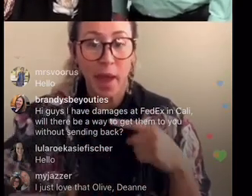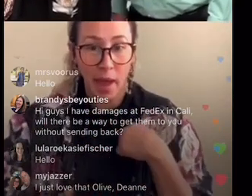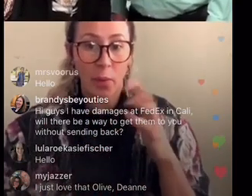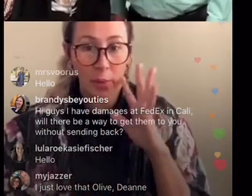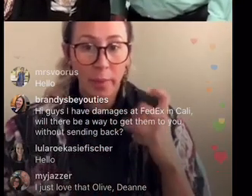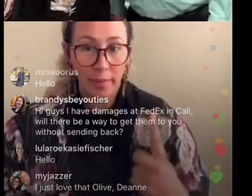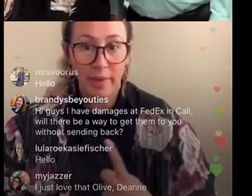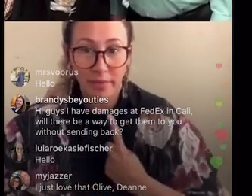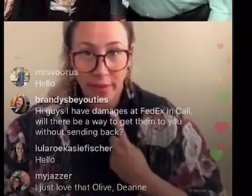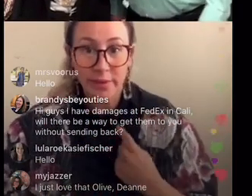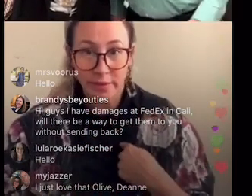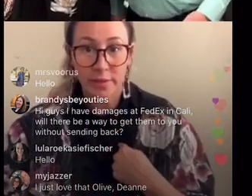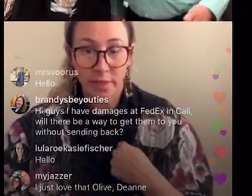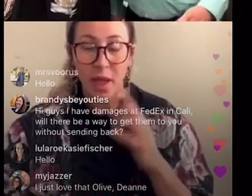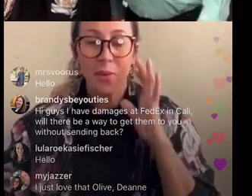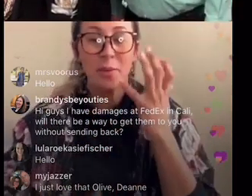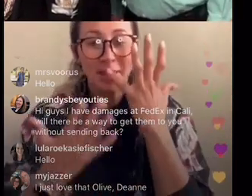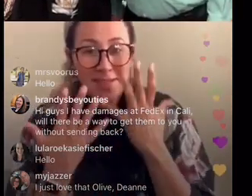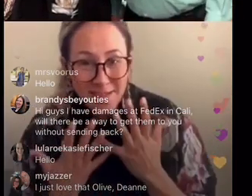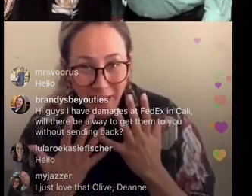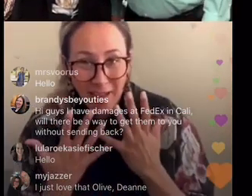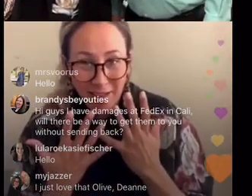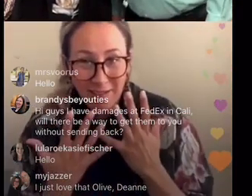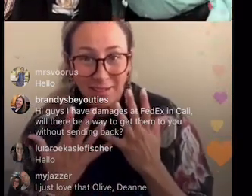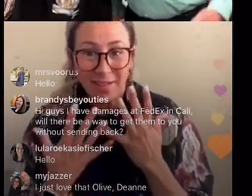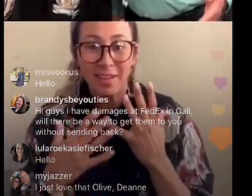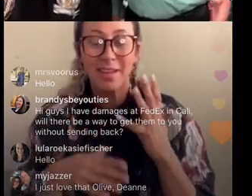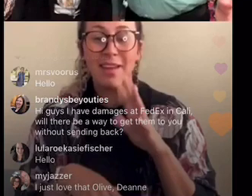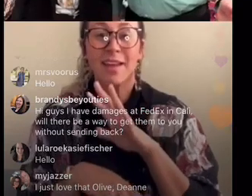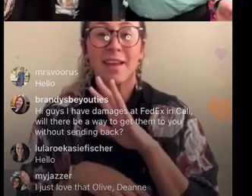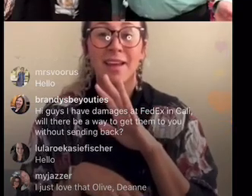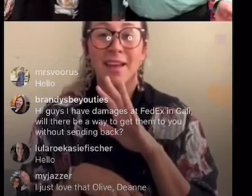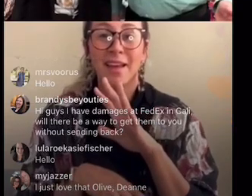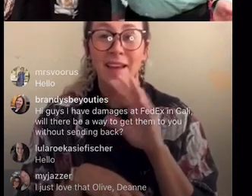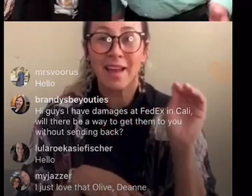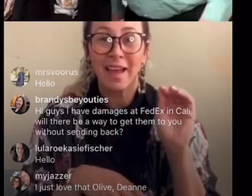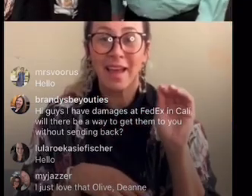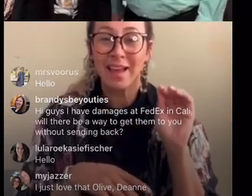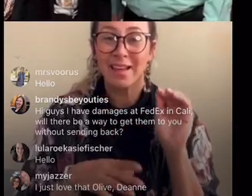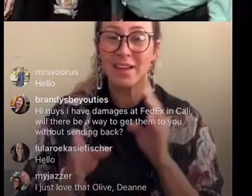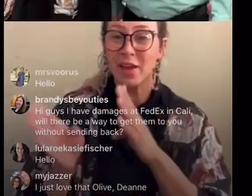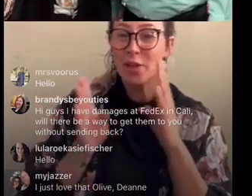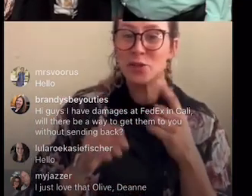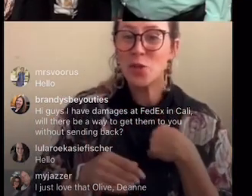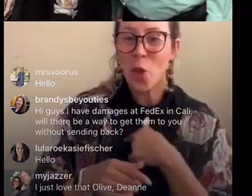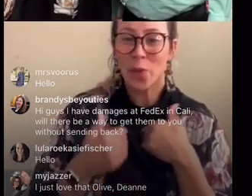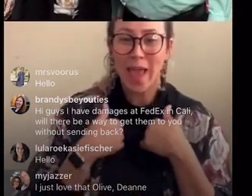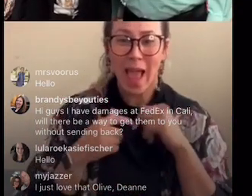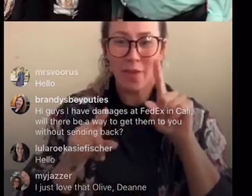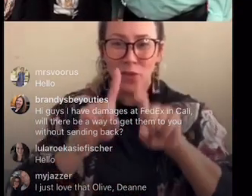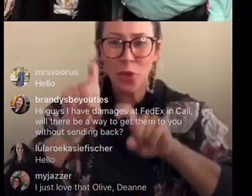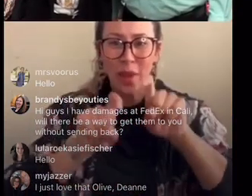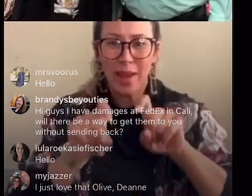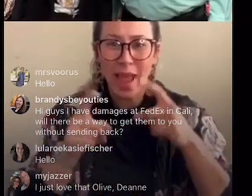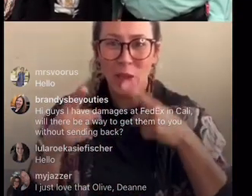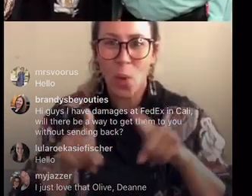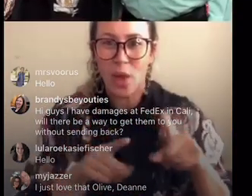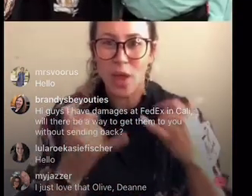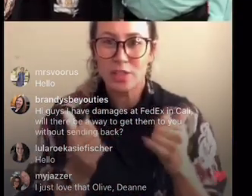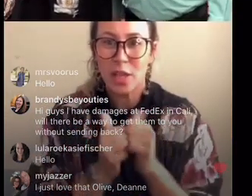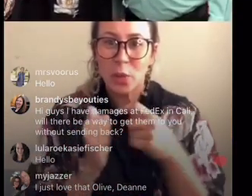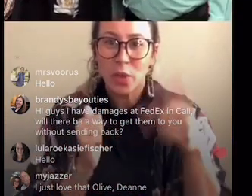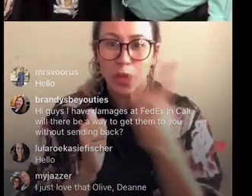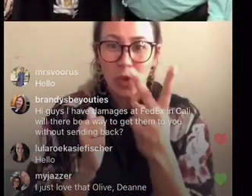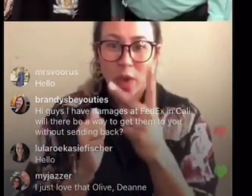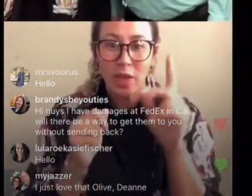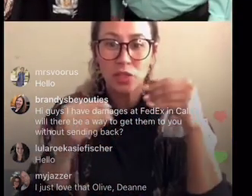and then I'm going to be sad, and then, you know. Even though none was intended. Can you guys, so we got Q&A going on today with you guys. Oh, retailers